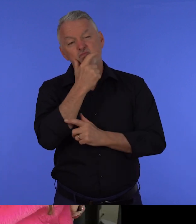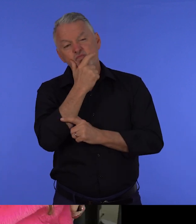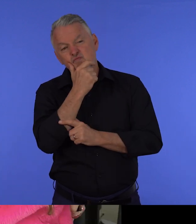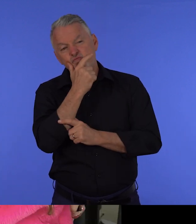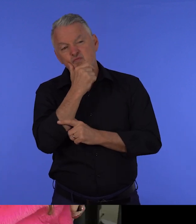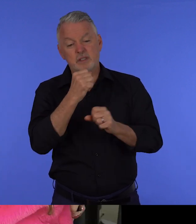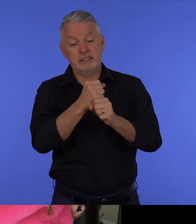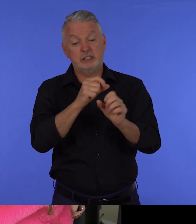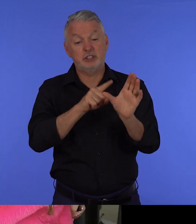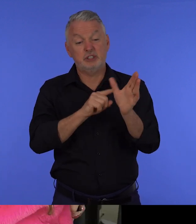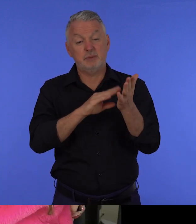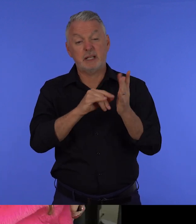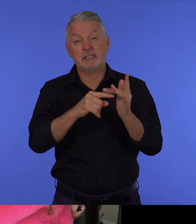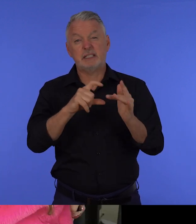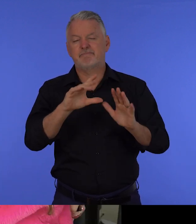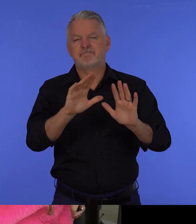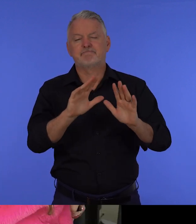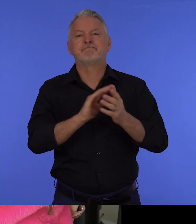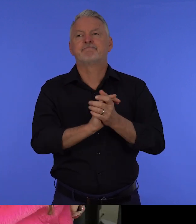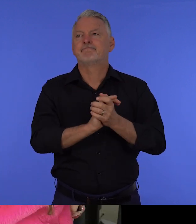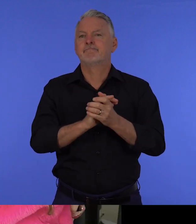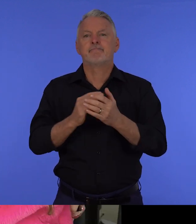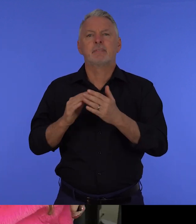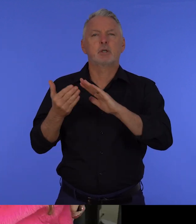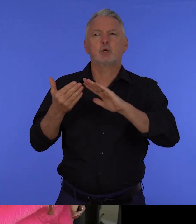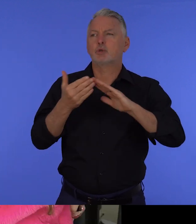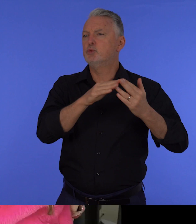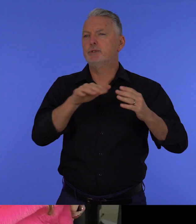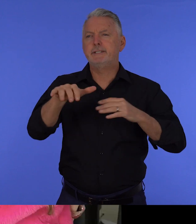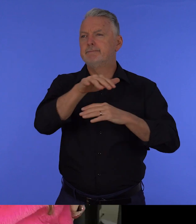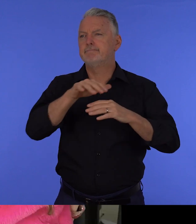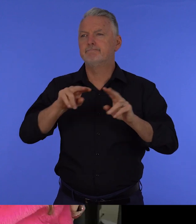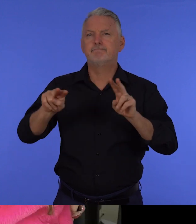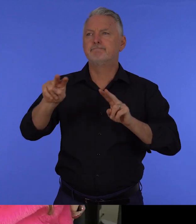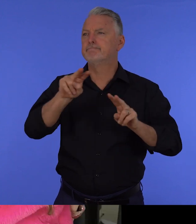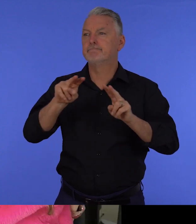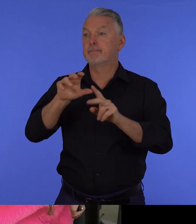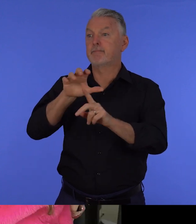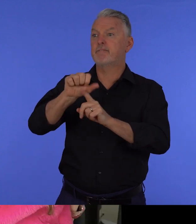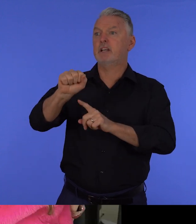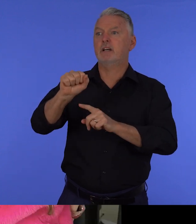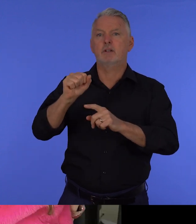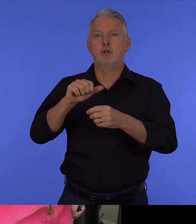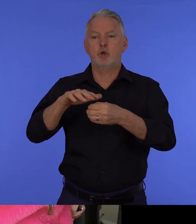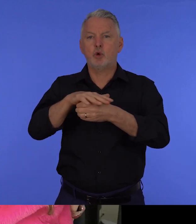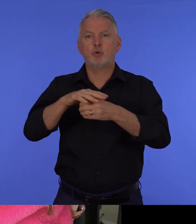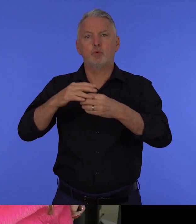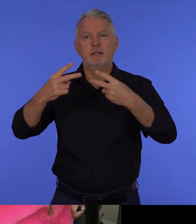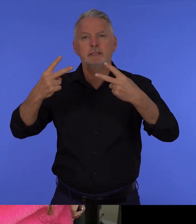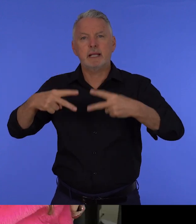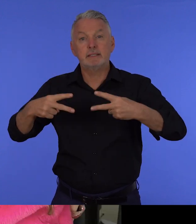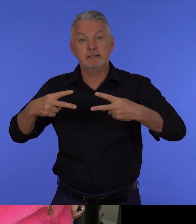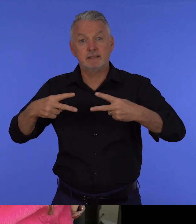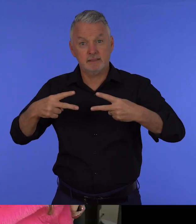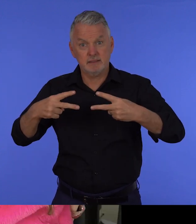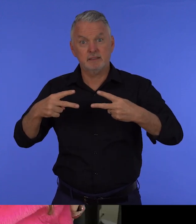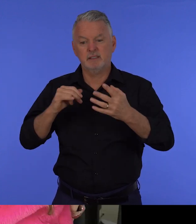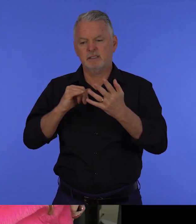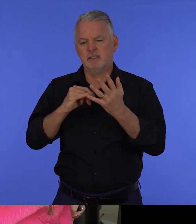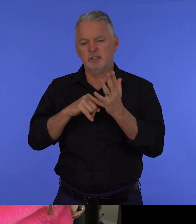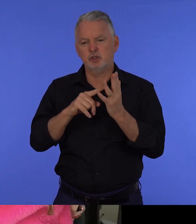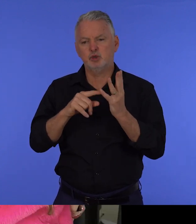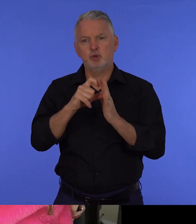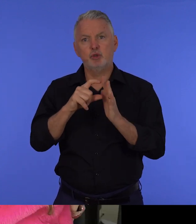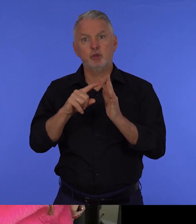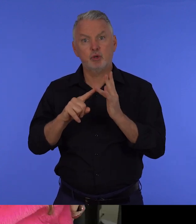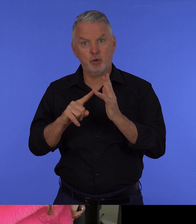dancing in front of the speakers at the front of the room. So we had a look around in our local community and we found